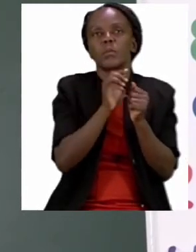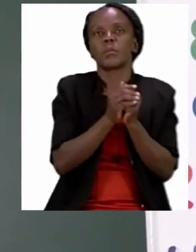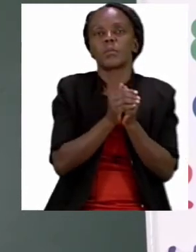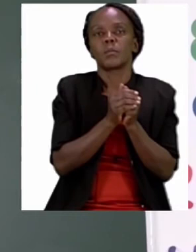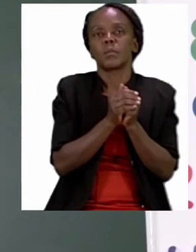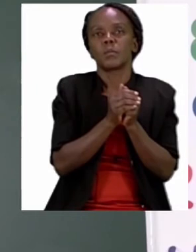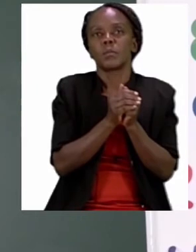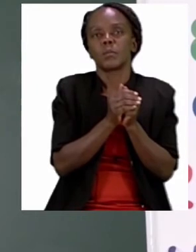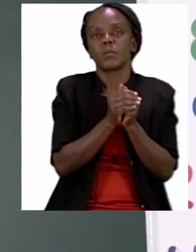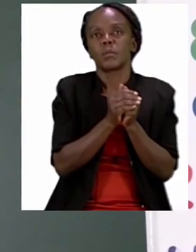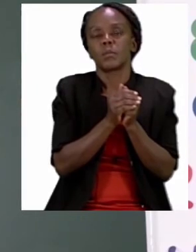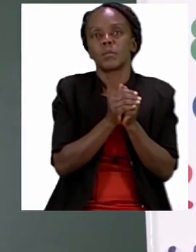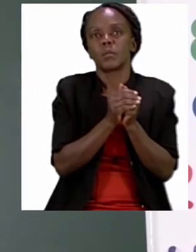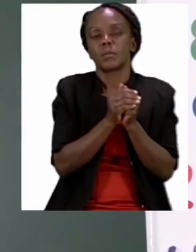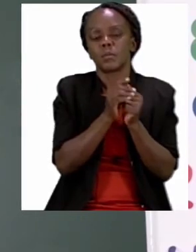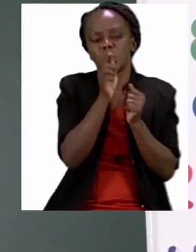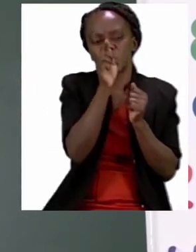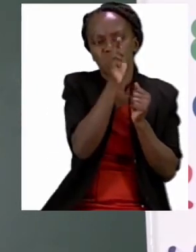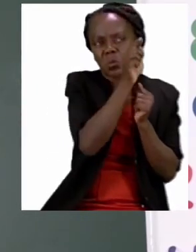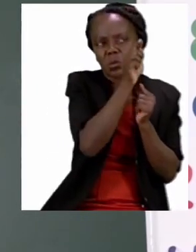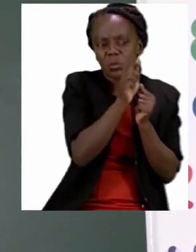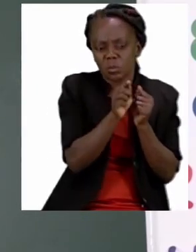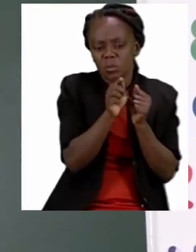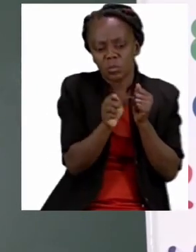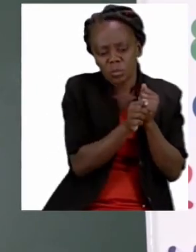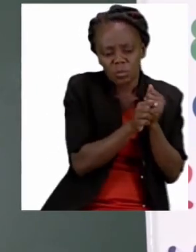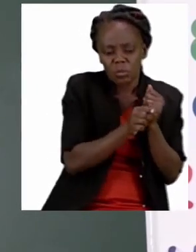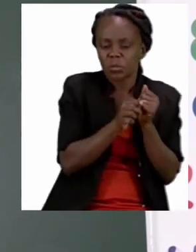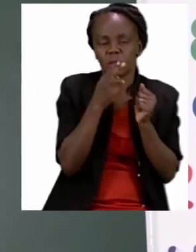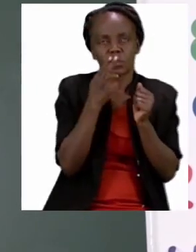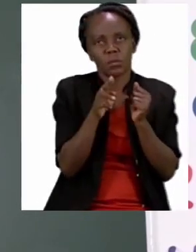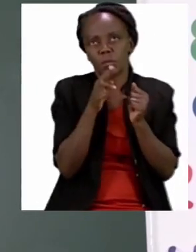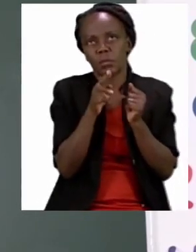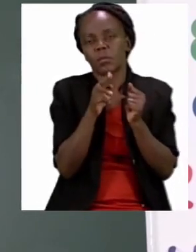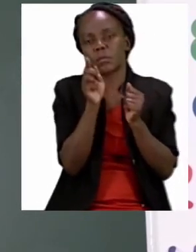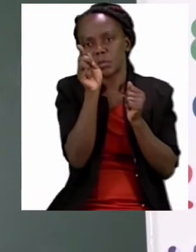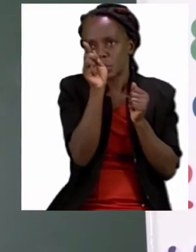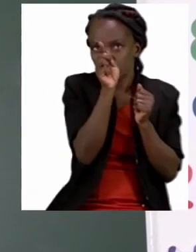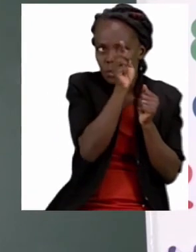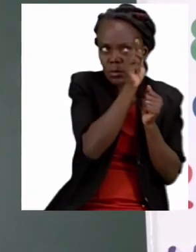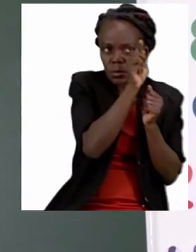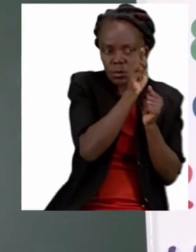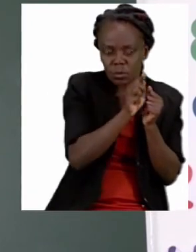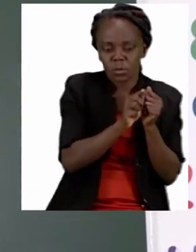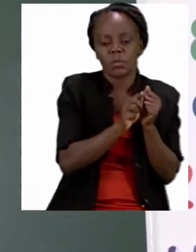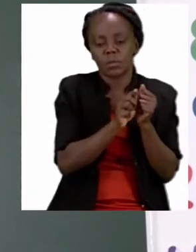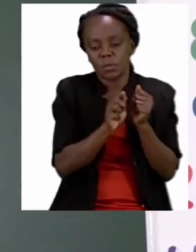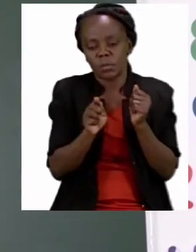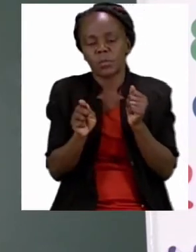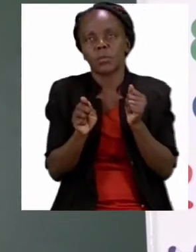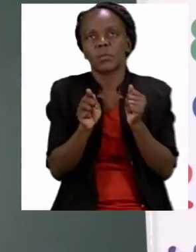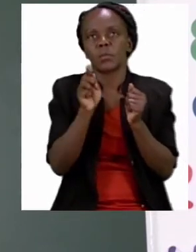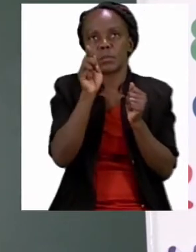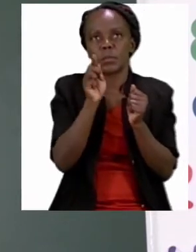that every single trace line or dot is caught by your pencil or your